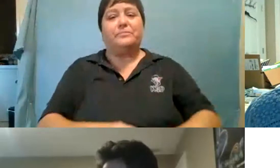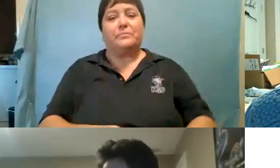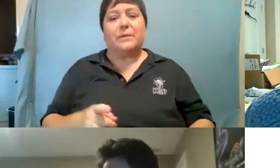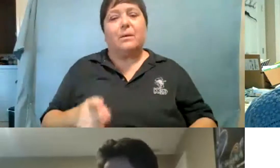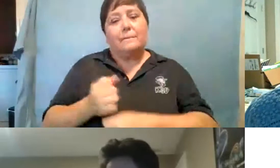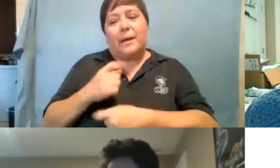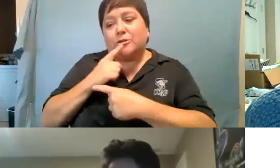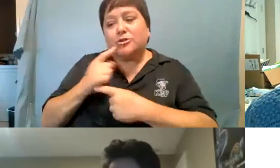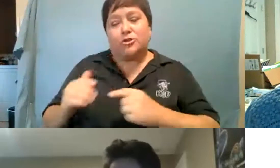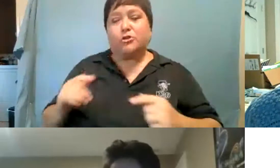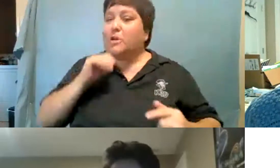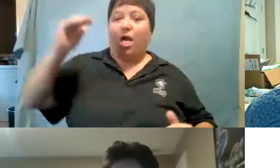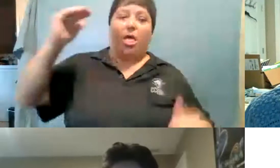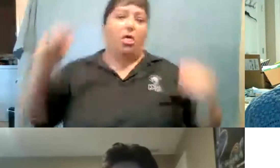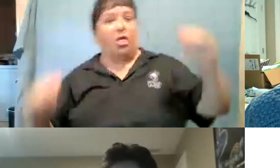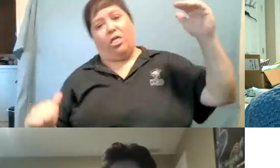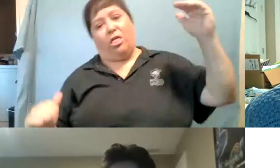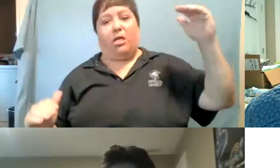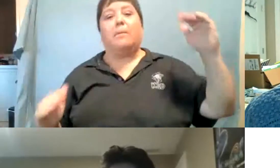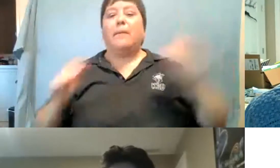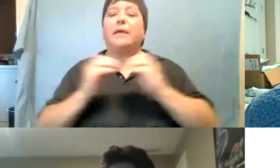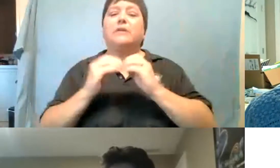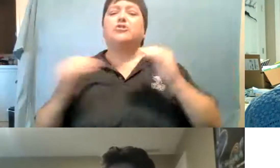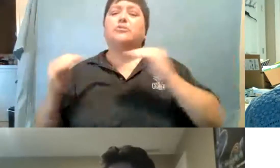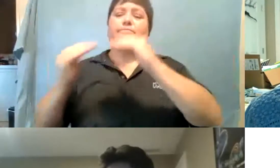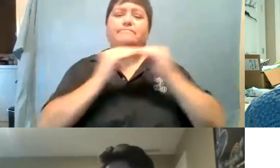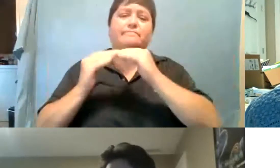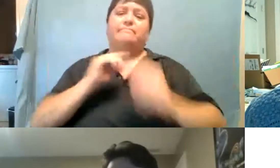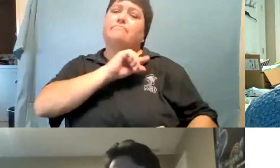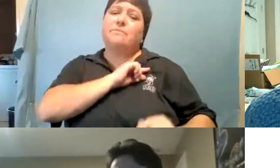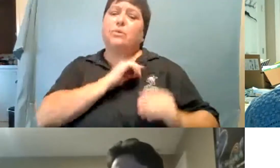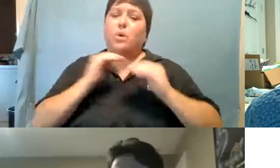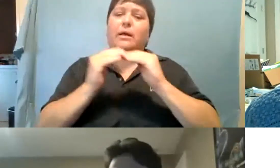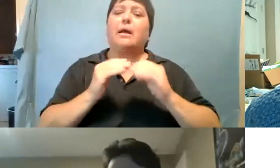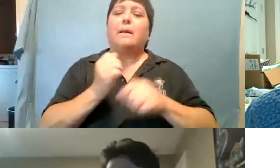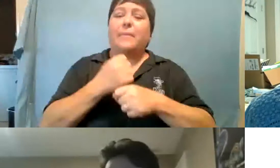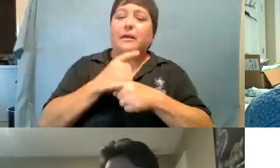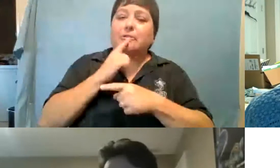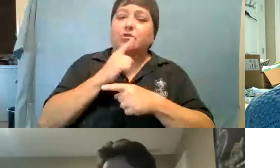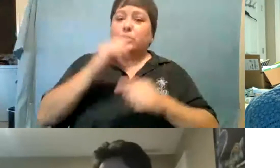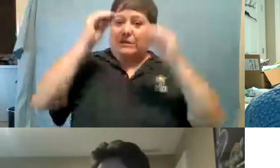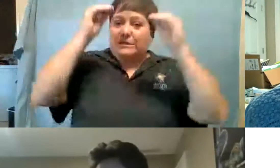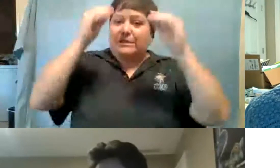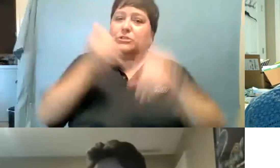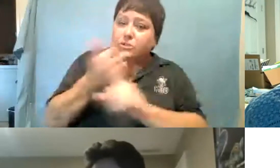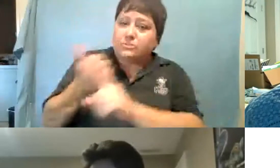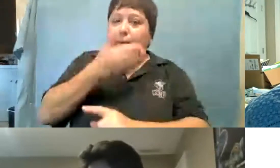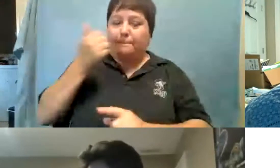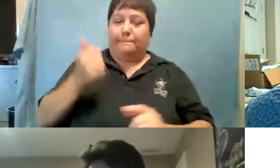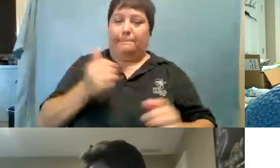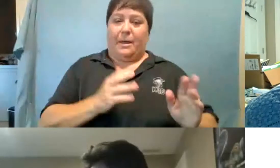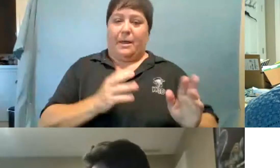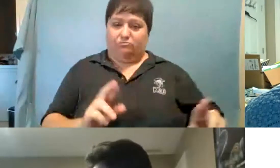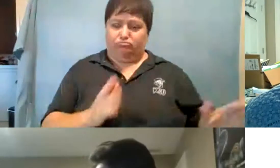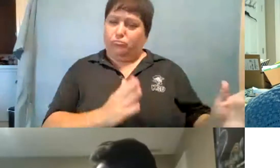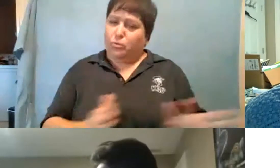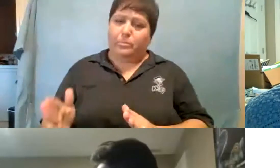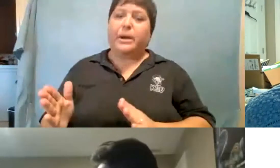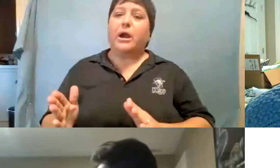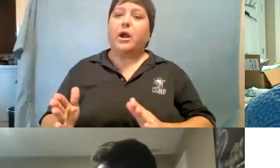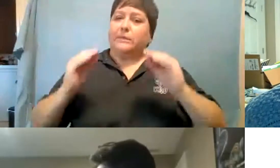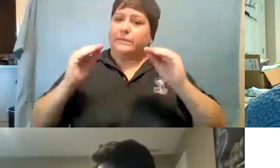we're working with teachers to make sure more teachers are better prepared to teach in this environment. So hopefully that will alleviate some of that